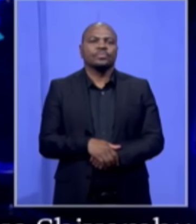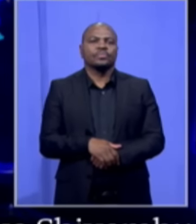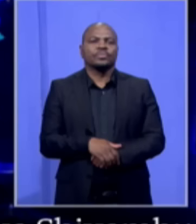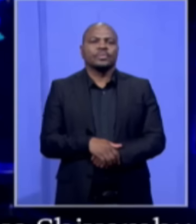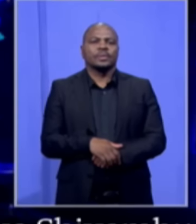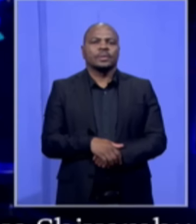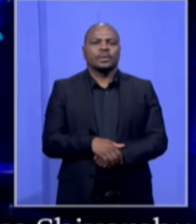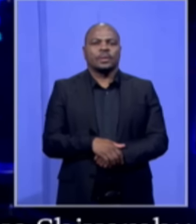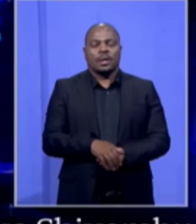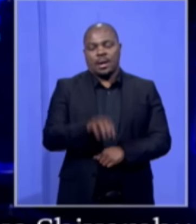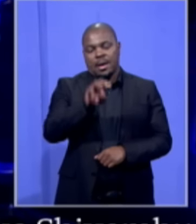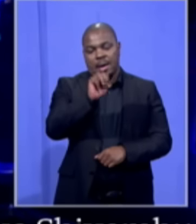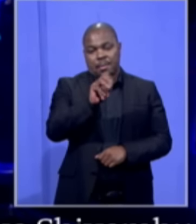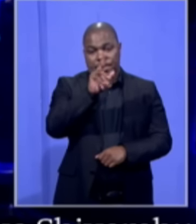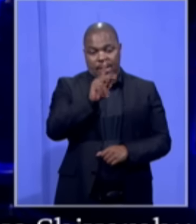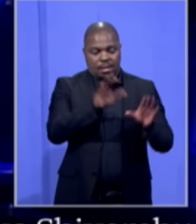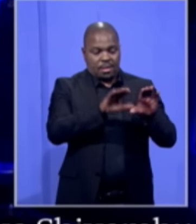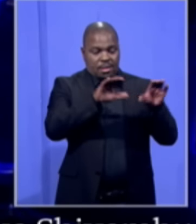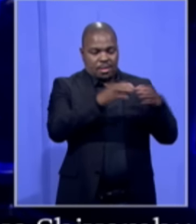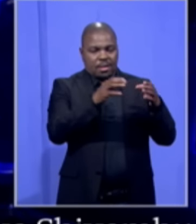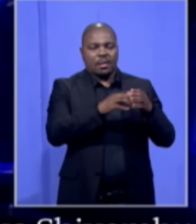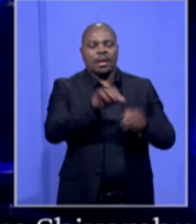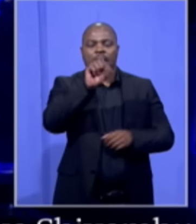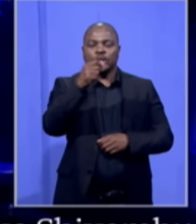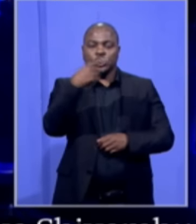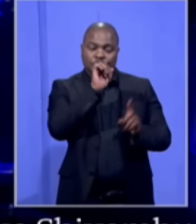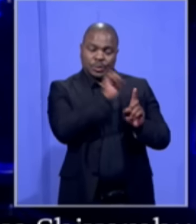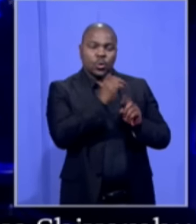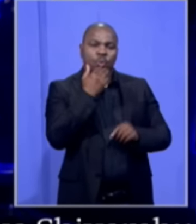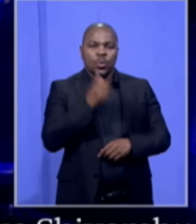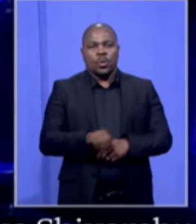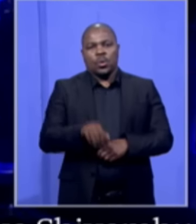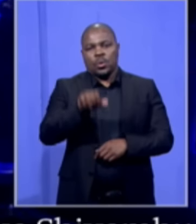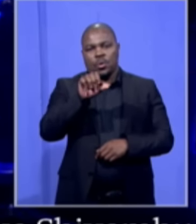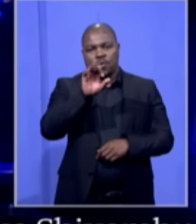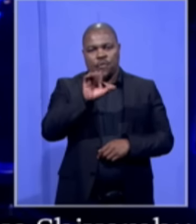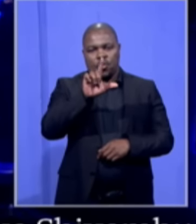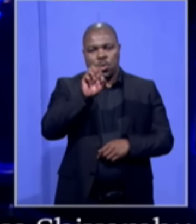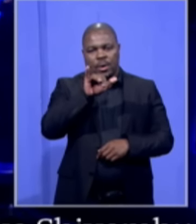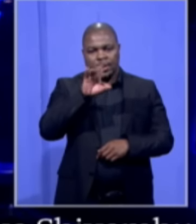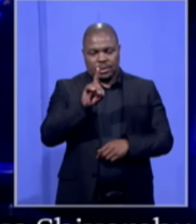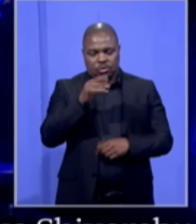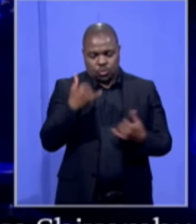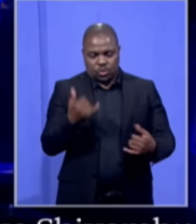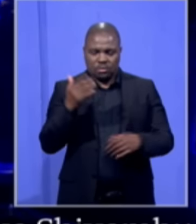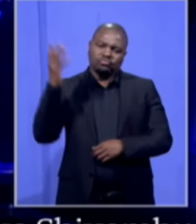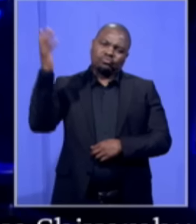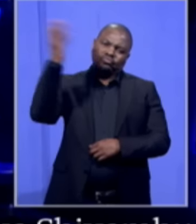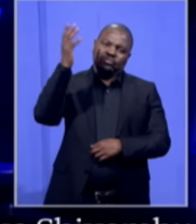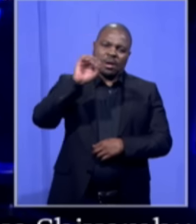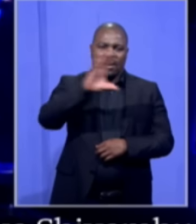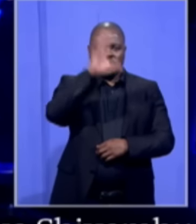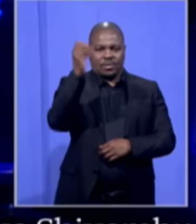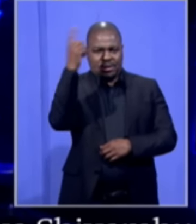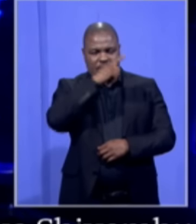Mokwaledi kakaretso wa lekoko la Umkhonto wesizwe Floyd Shivambu o dirisitse puo ya gagwe ya letsatsi la Afrika go kgala leeto la